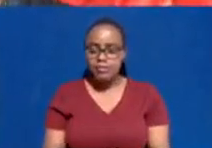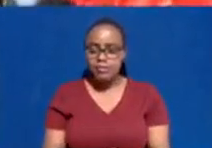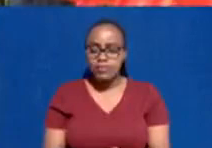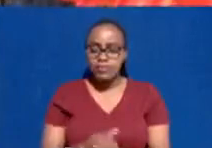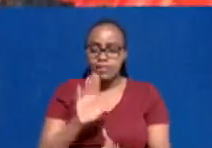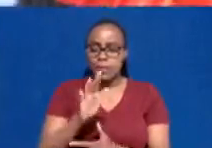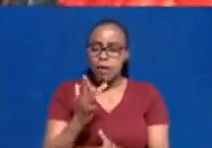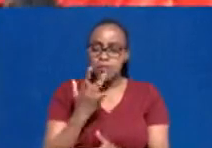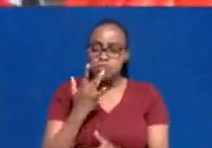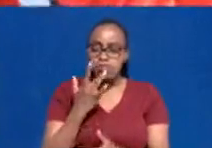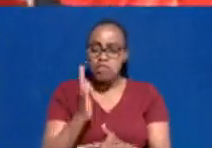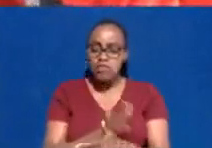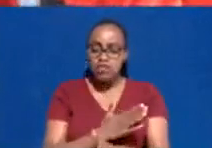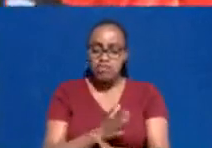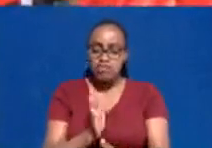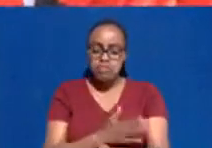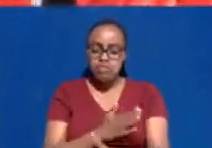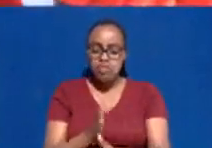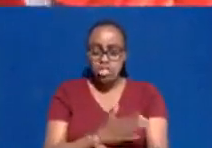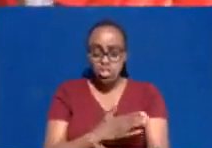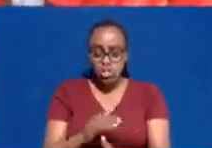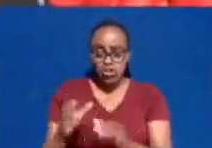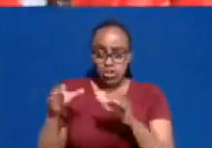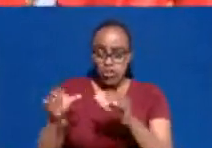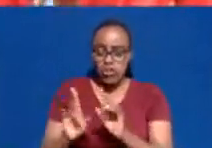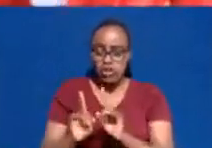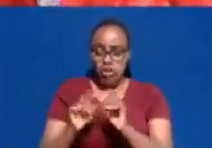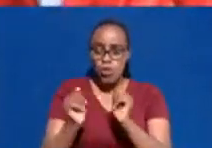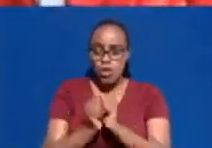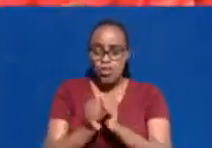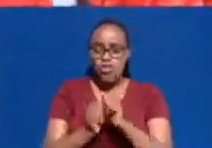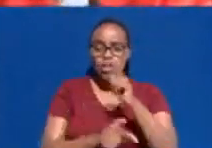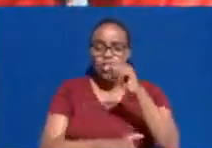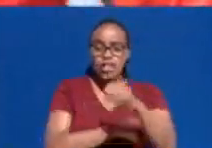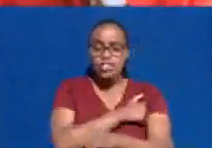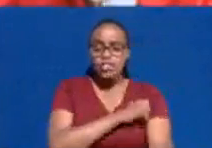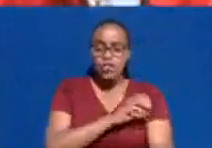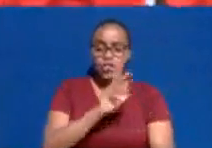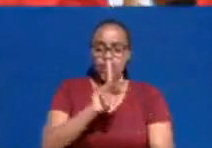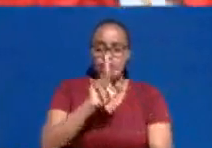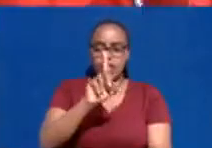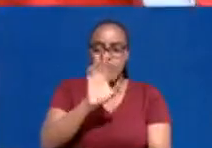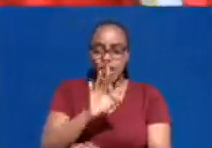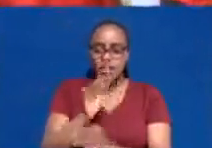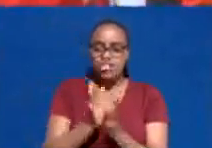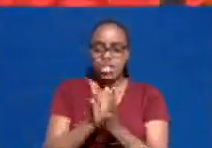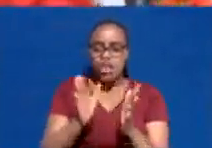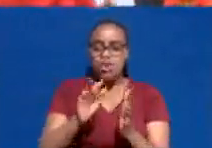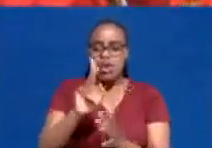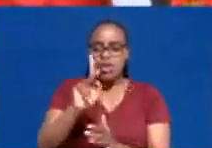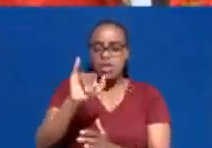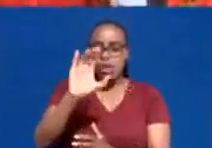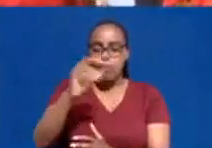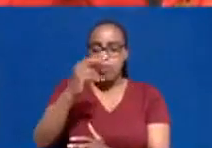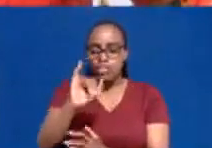In his favorite band rendition, President Kenyatta, accompanied by Chief of Defense Forces General Robert Kibochi, marched